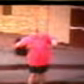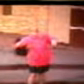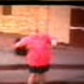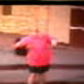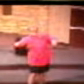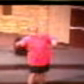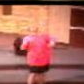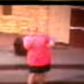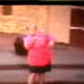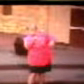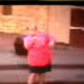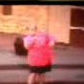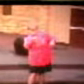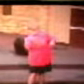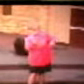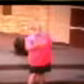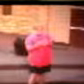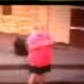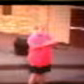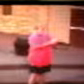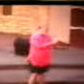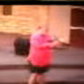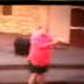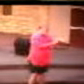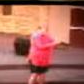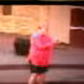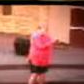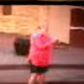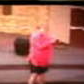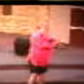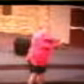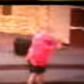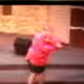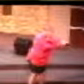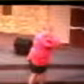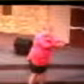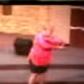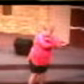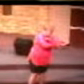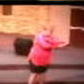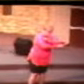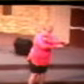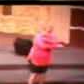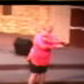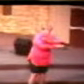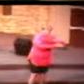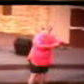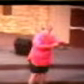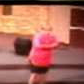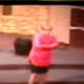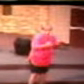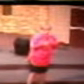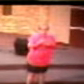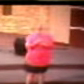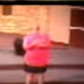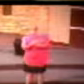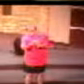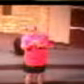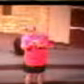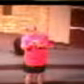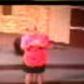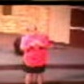They had built whole new roads to